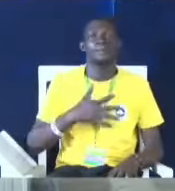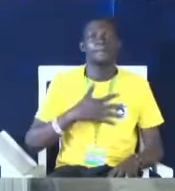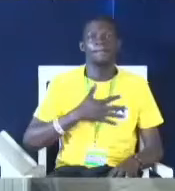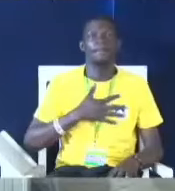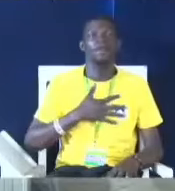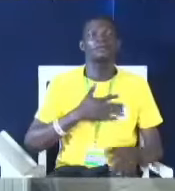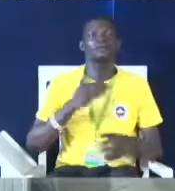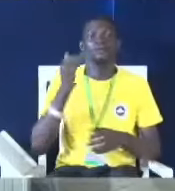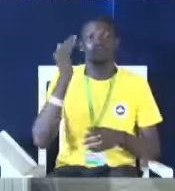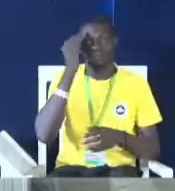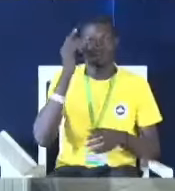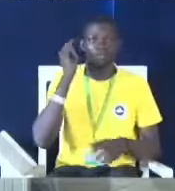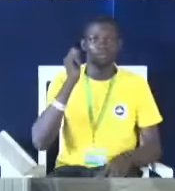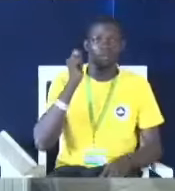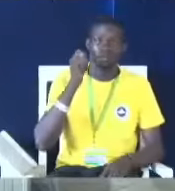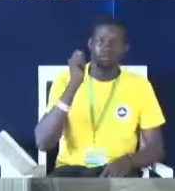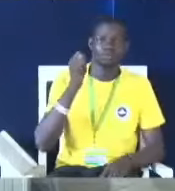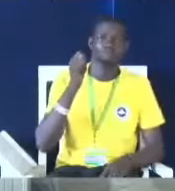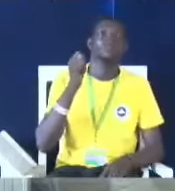Mind-blowing testimonies.